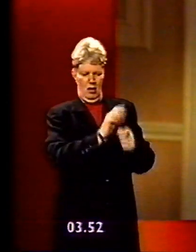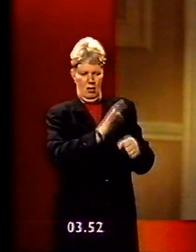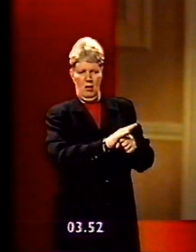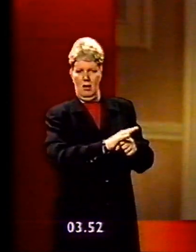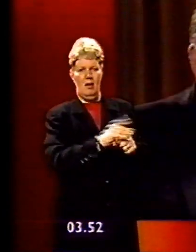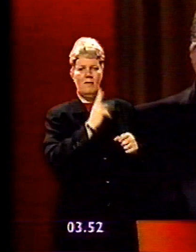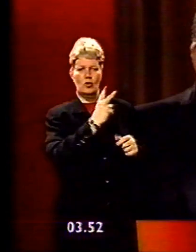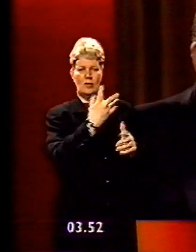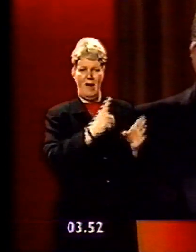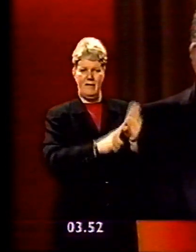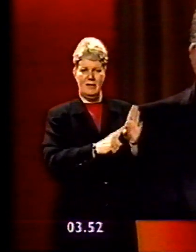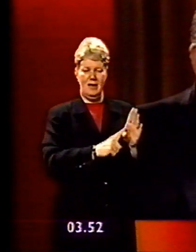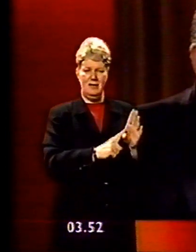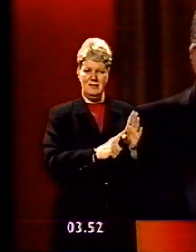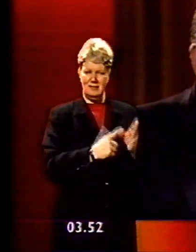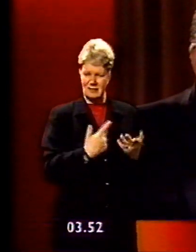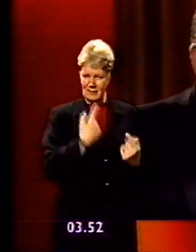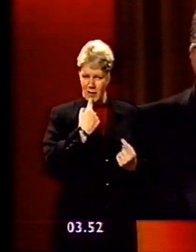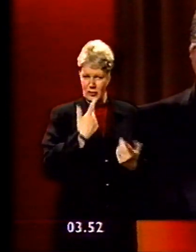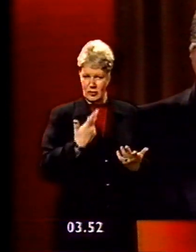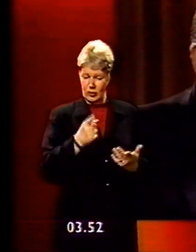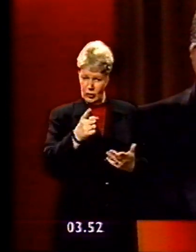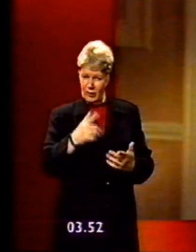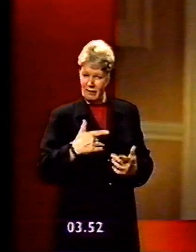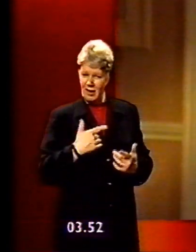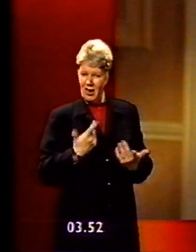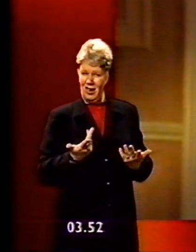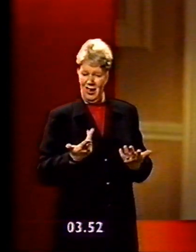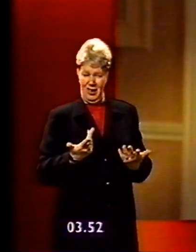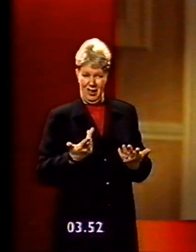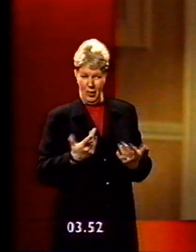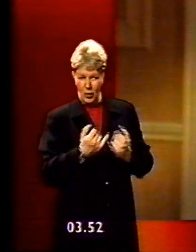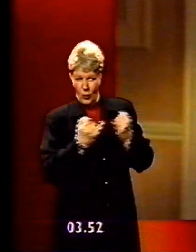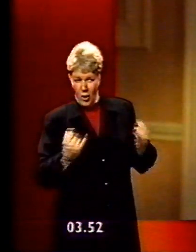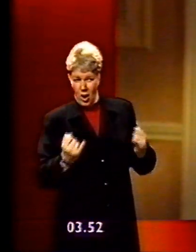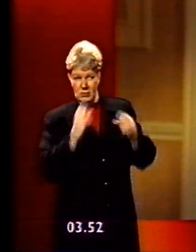years. You believe the worst scenario, don't you? How can I not?